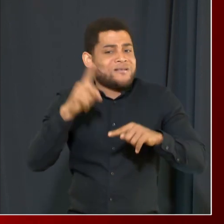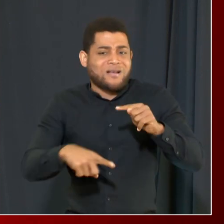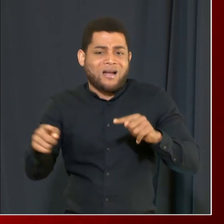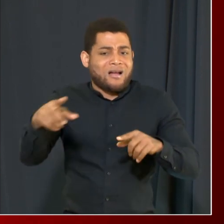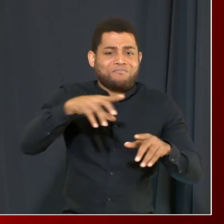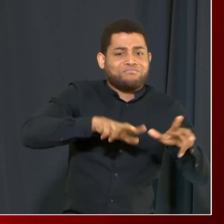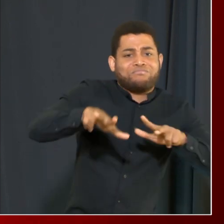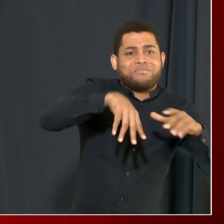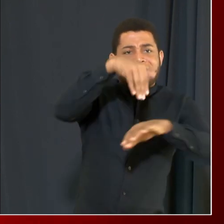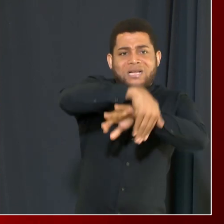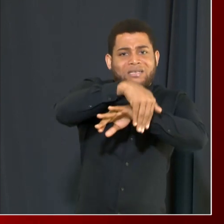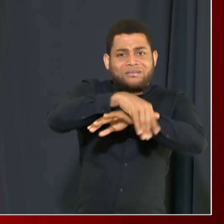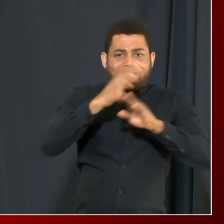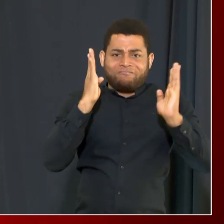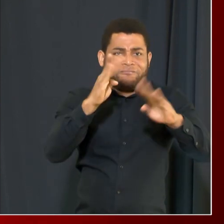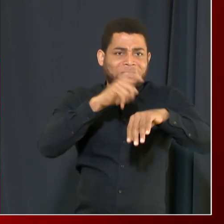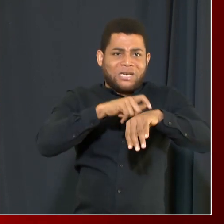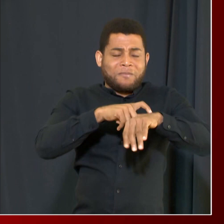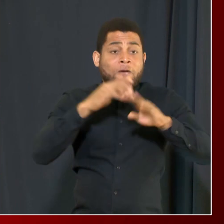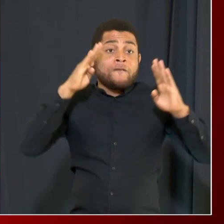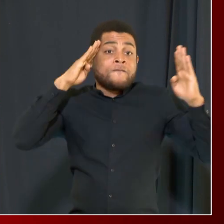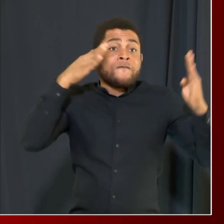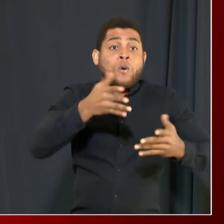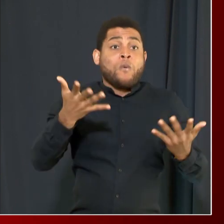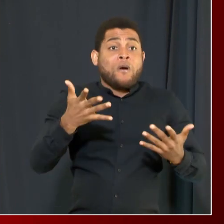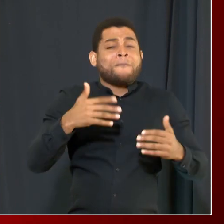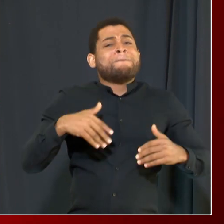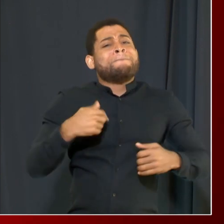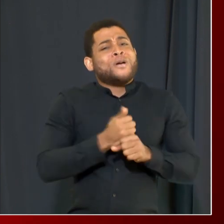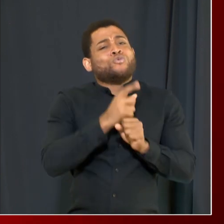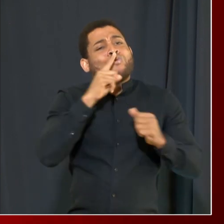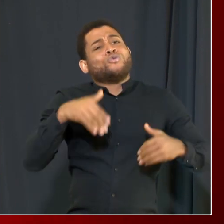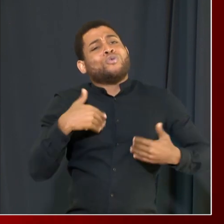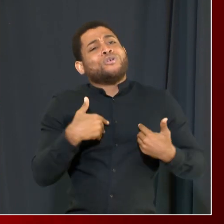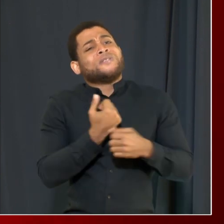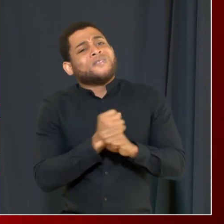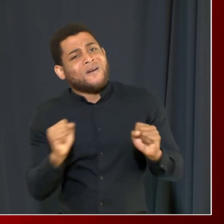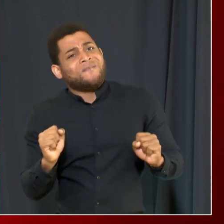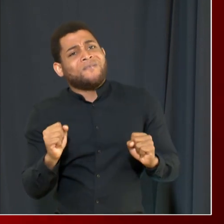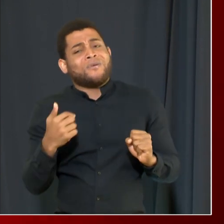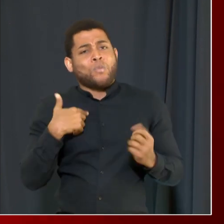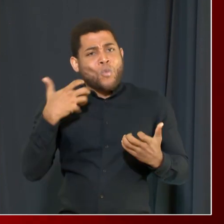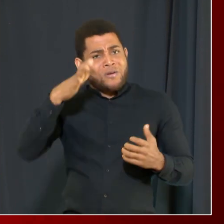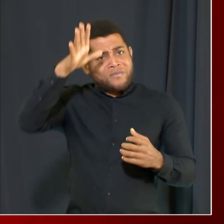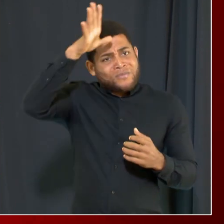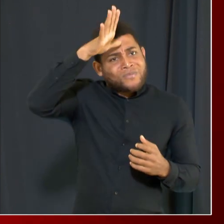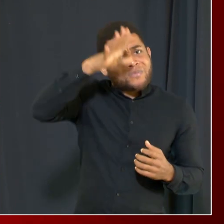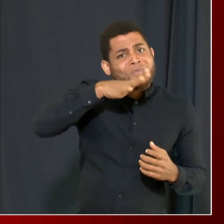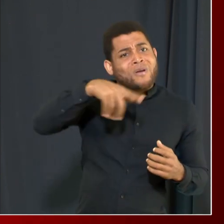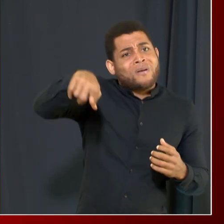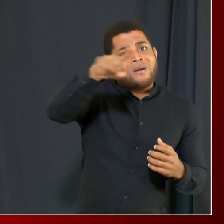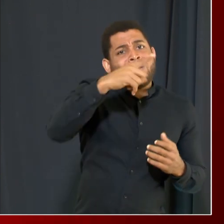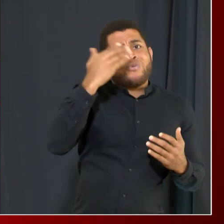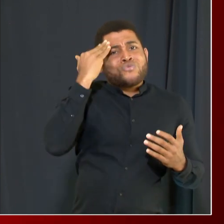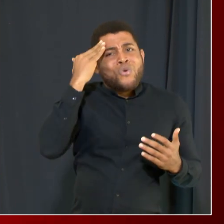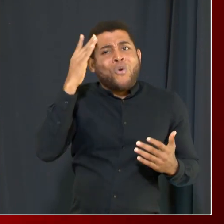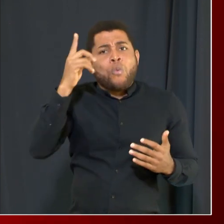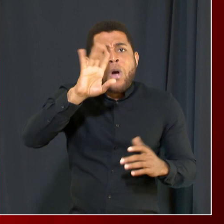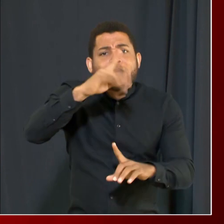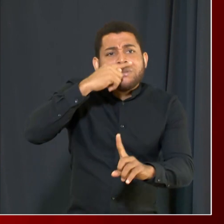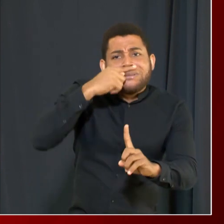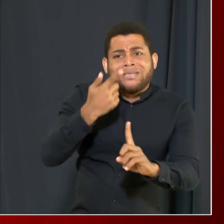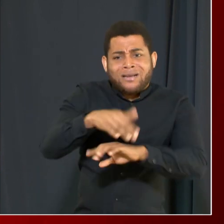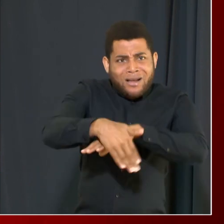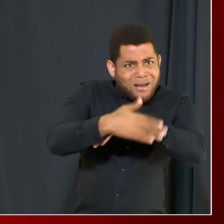safe. Parents, we want you to know where your kids are overnight. We want our city's youth to be safe and to be